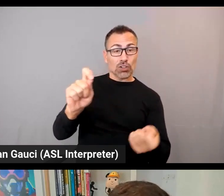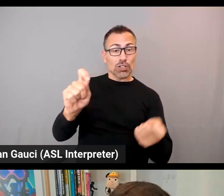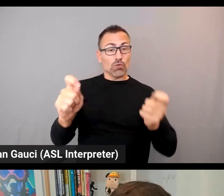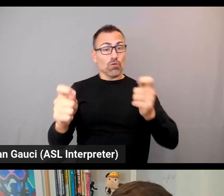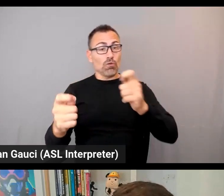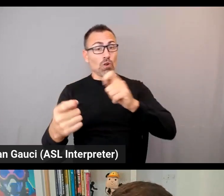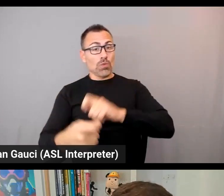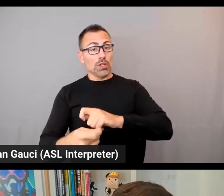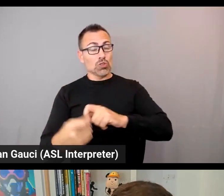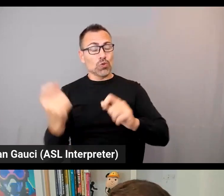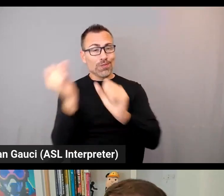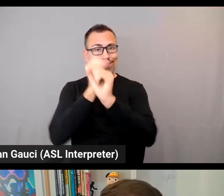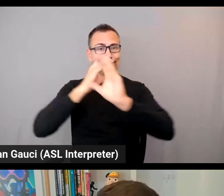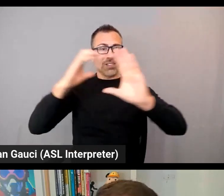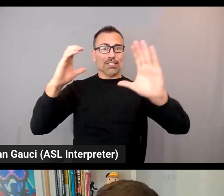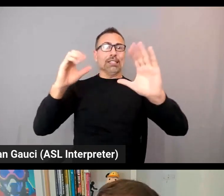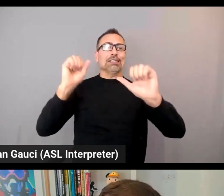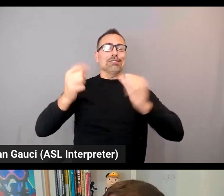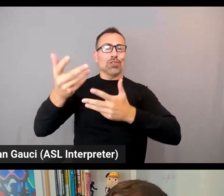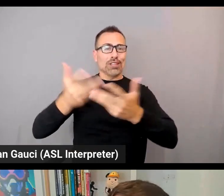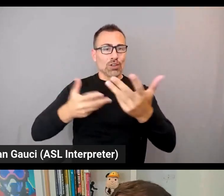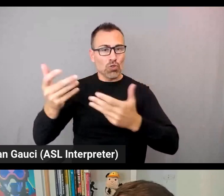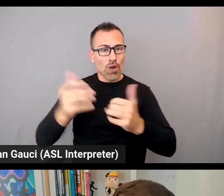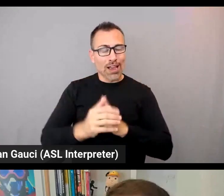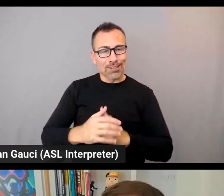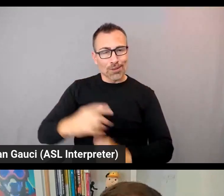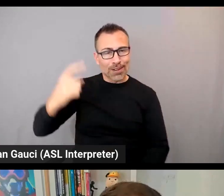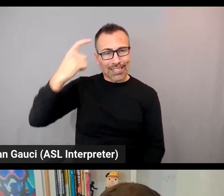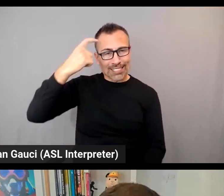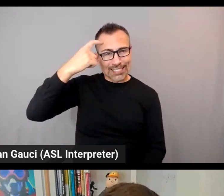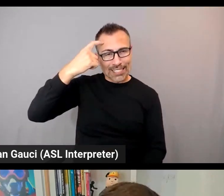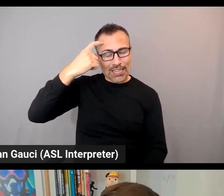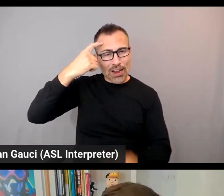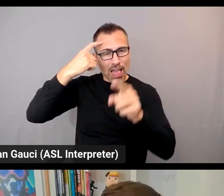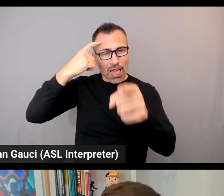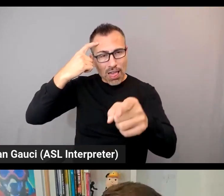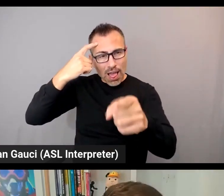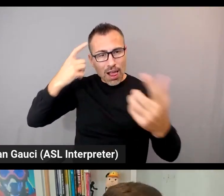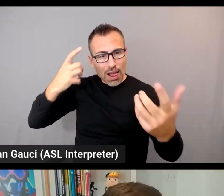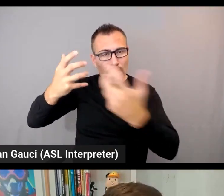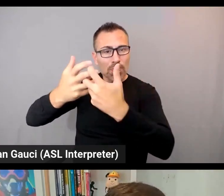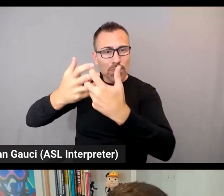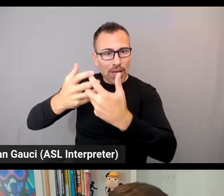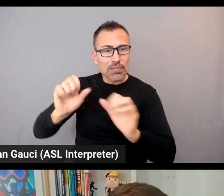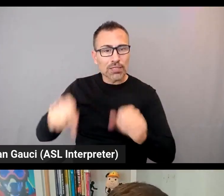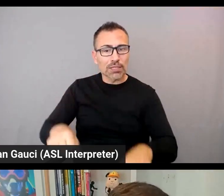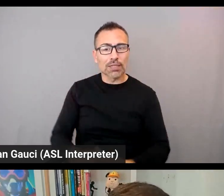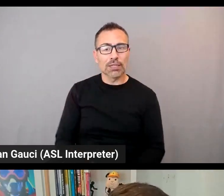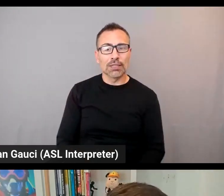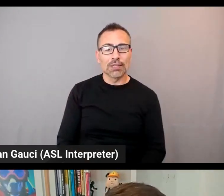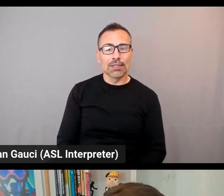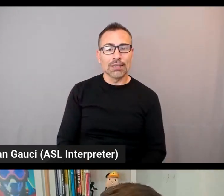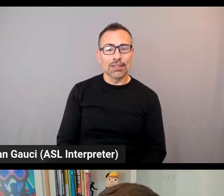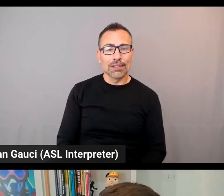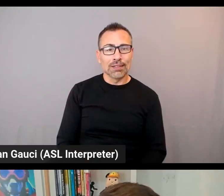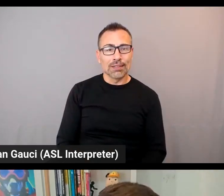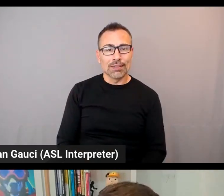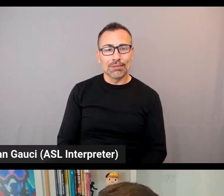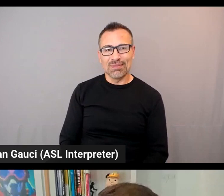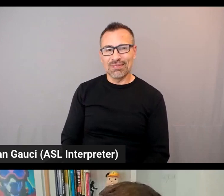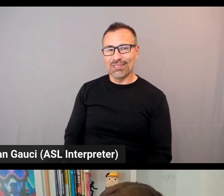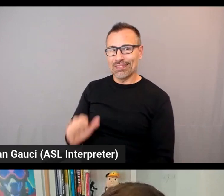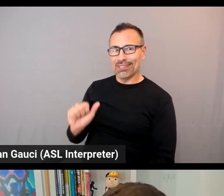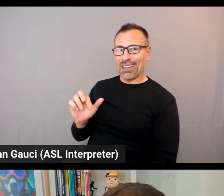kind of matching your mental model with the actual durable artifact. I love the fact that we do that because I'm a very visual